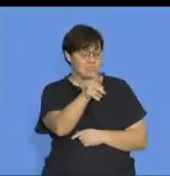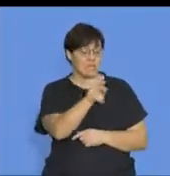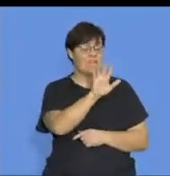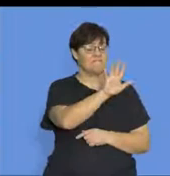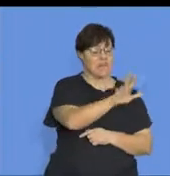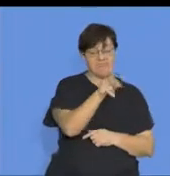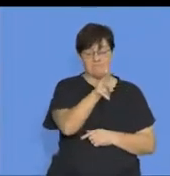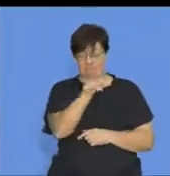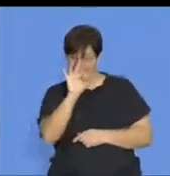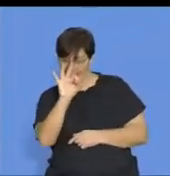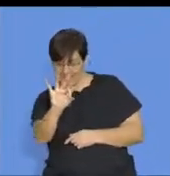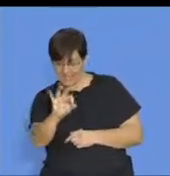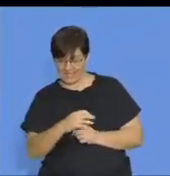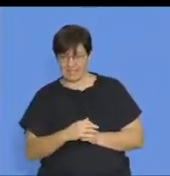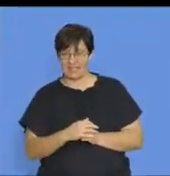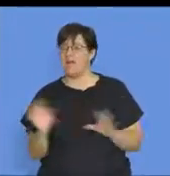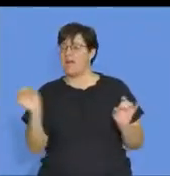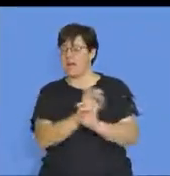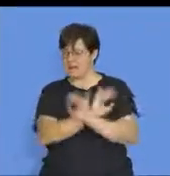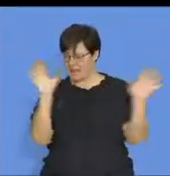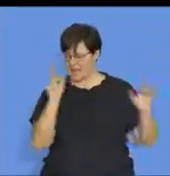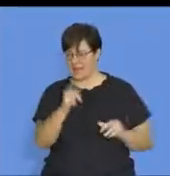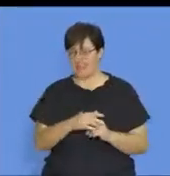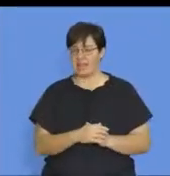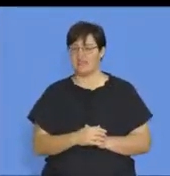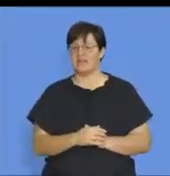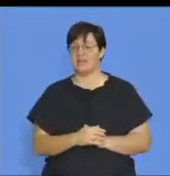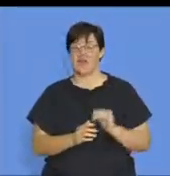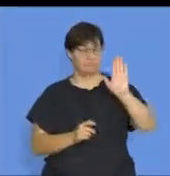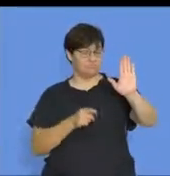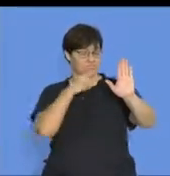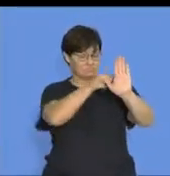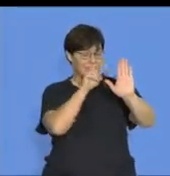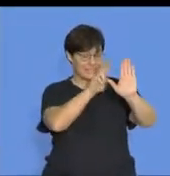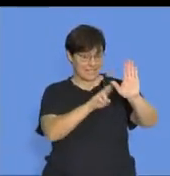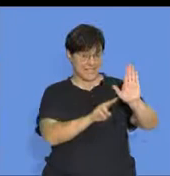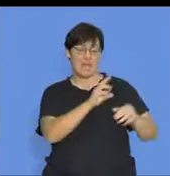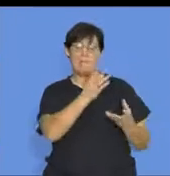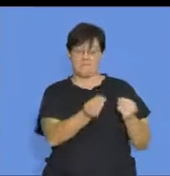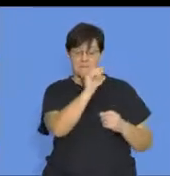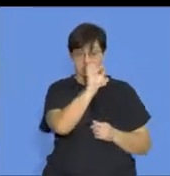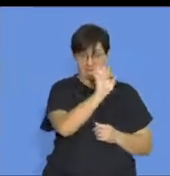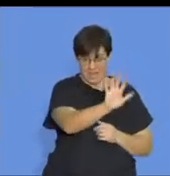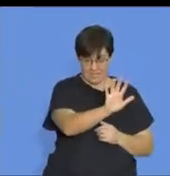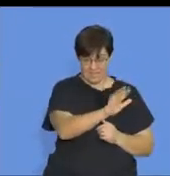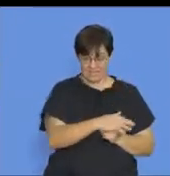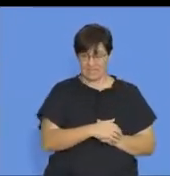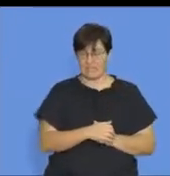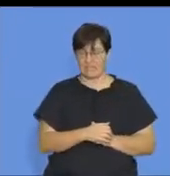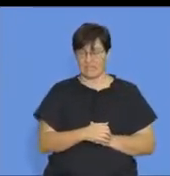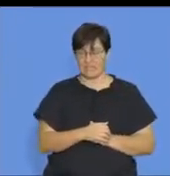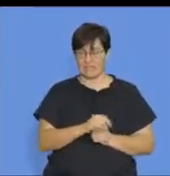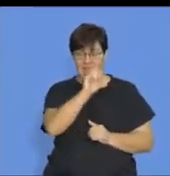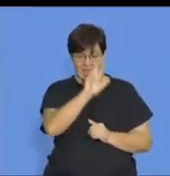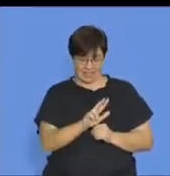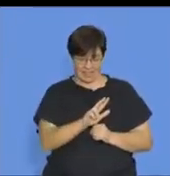3. So clearly, guys, Craig, as you can see, gets 5 eighth of the pie